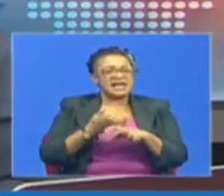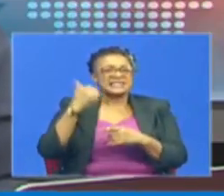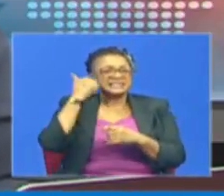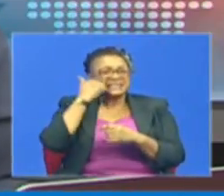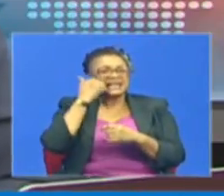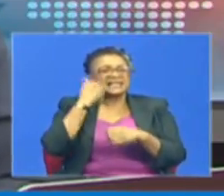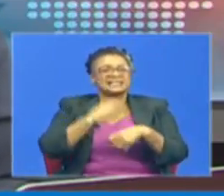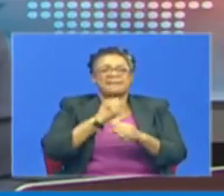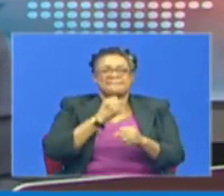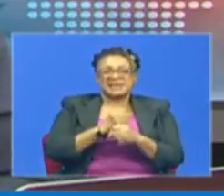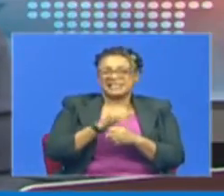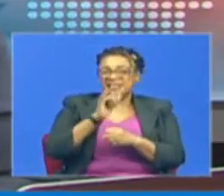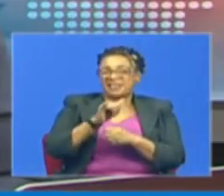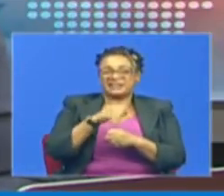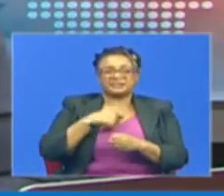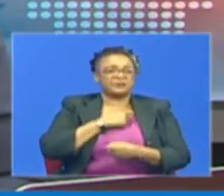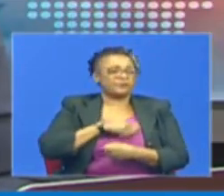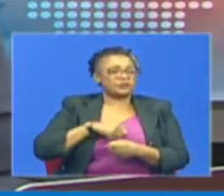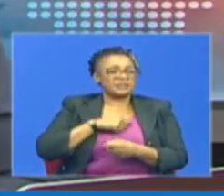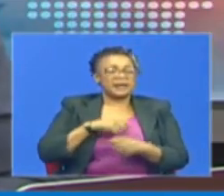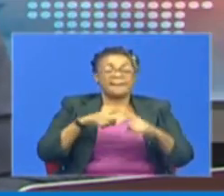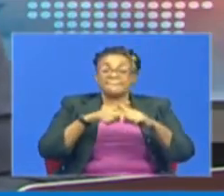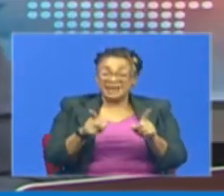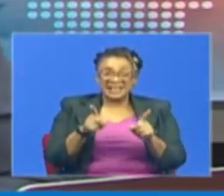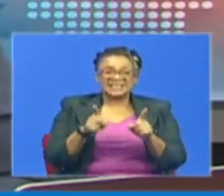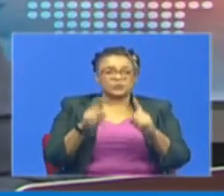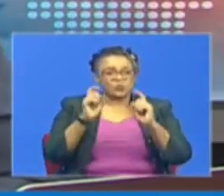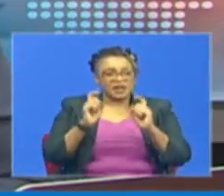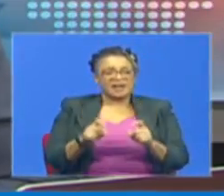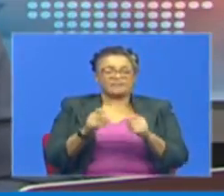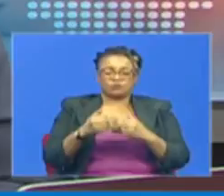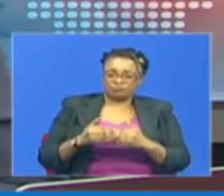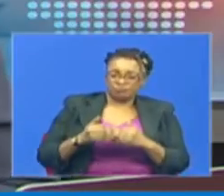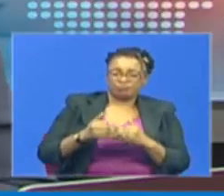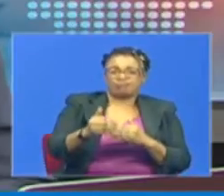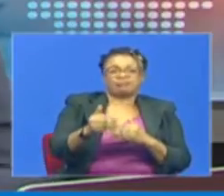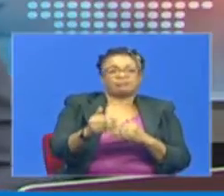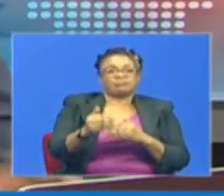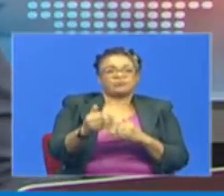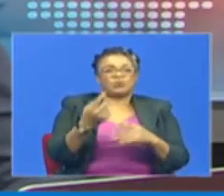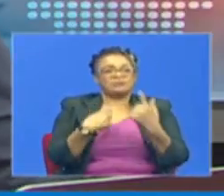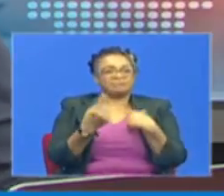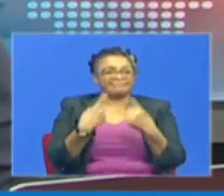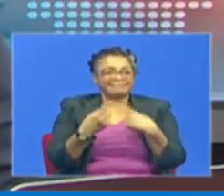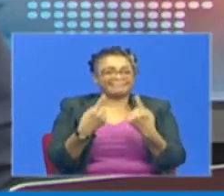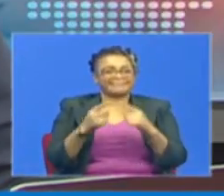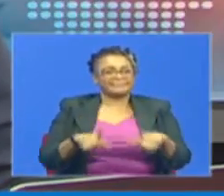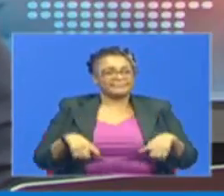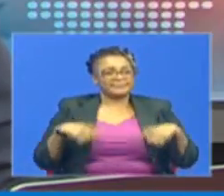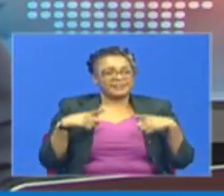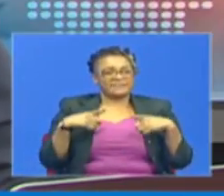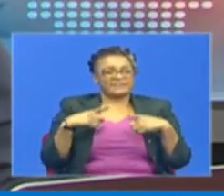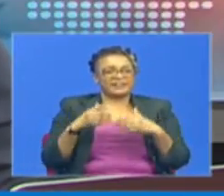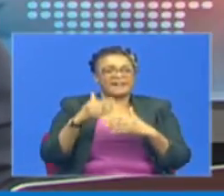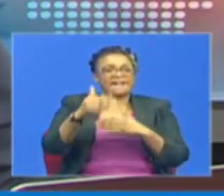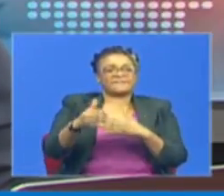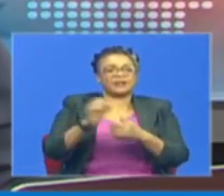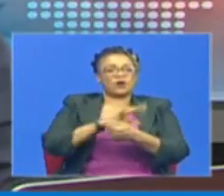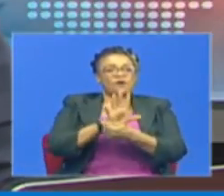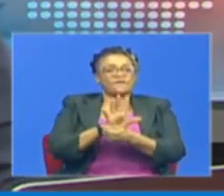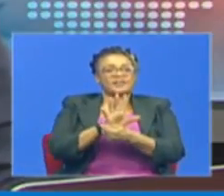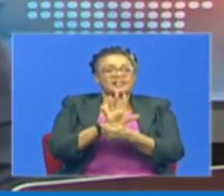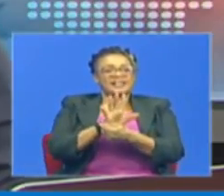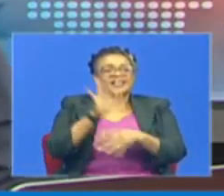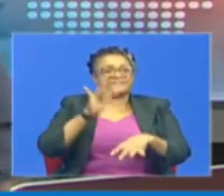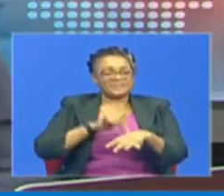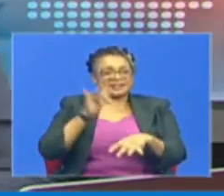lives, unfortunately. But we still have to soldier on, and we're going to be having a discussion in light of the COVID-19 pandemic's effect